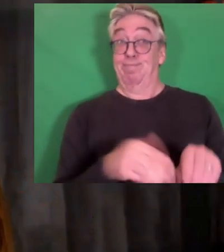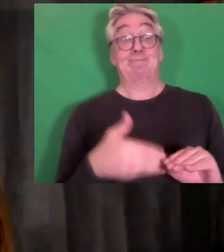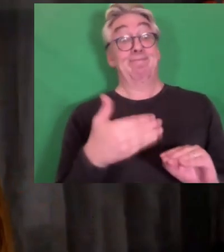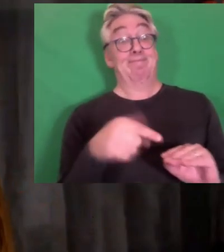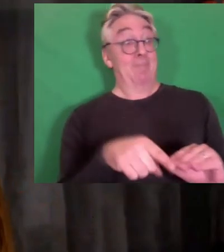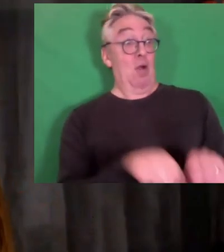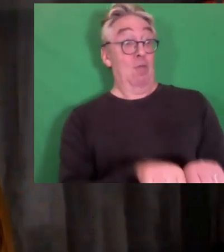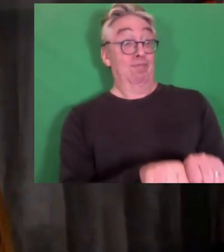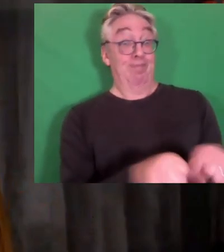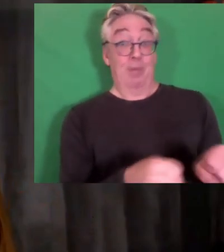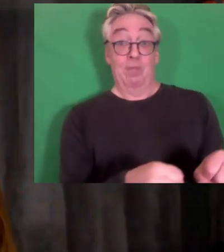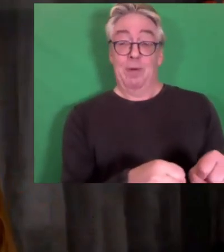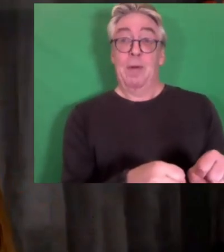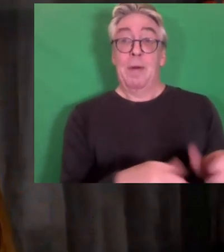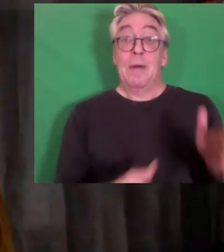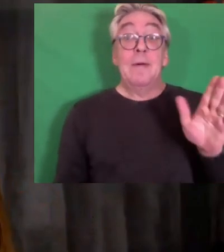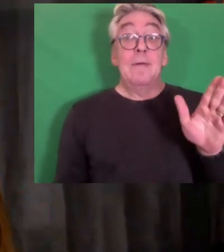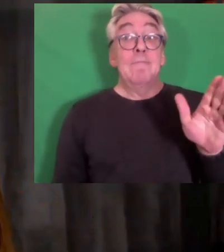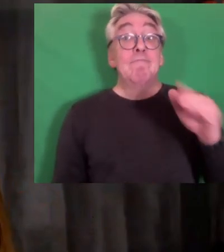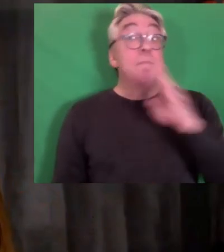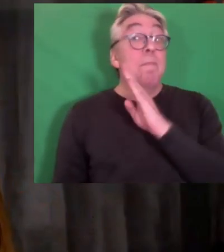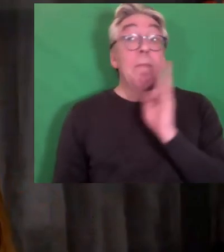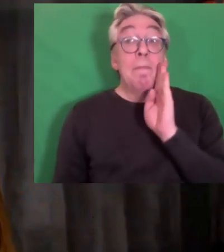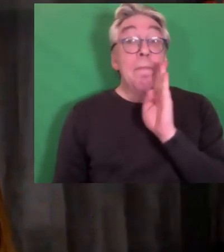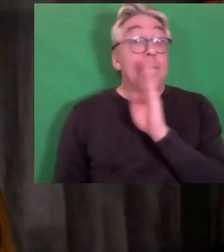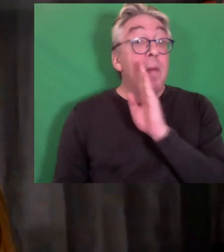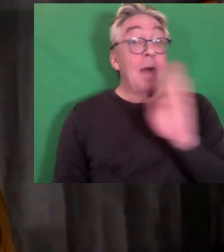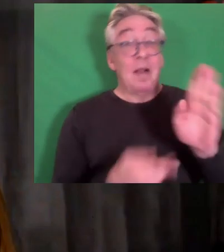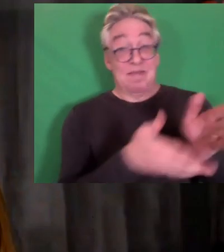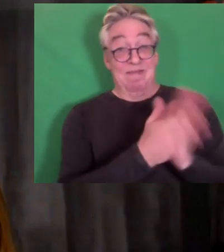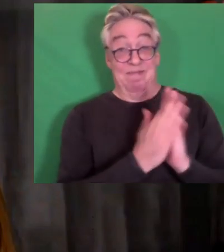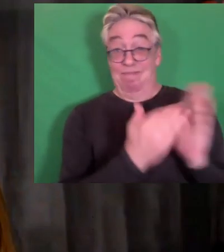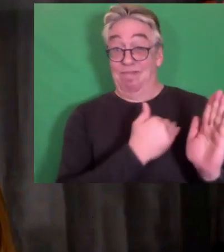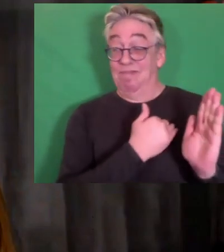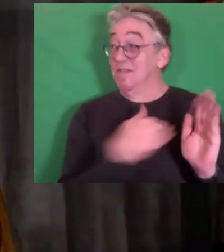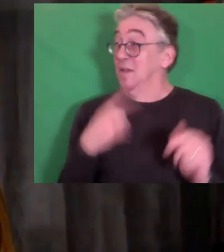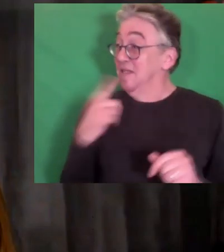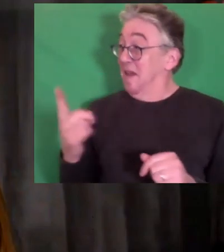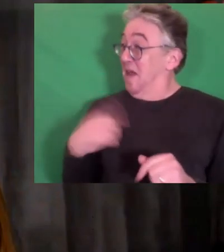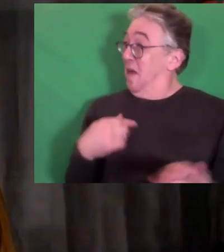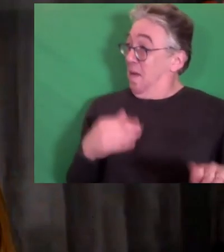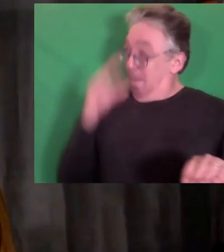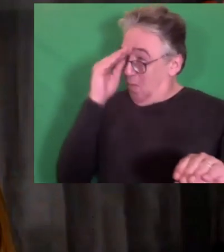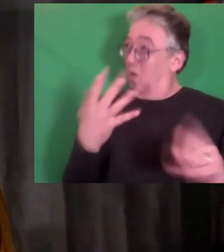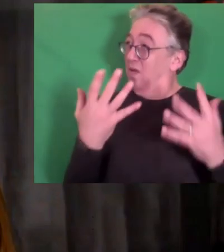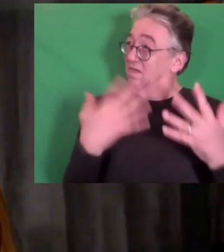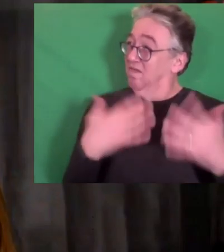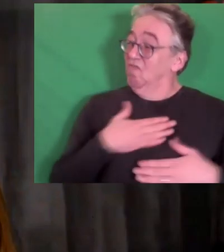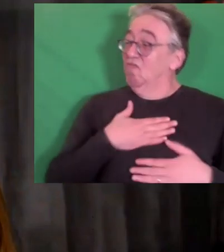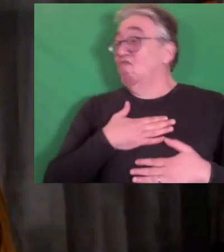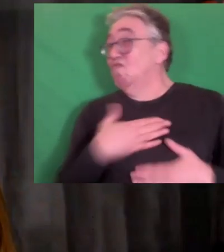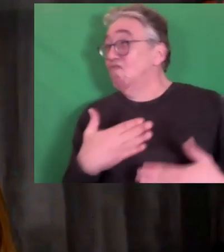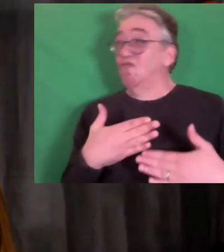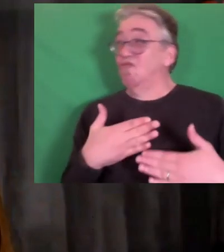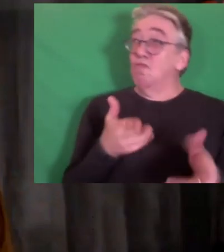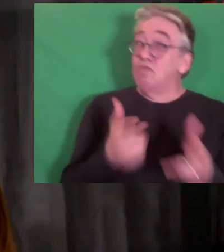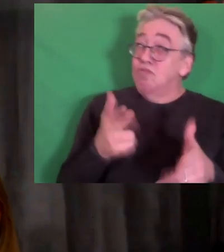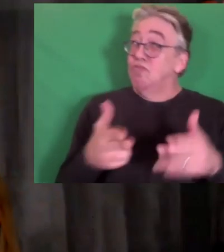are any substitutes to that, anything that will work better for her son, of course. And then we pointed out that there is, of course, the Xbox